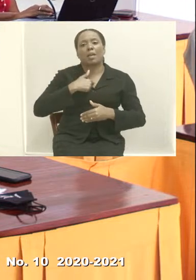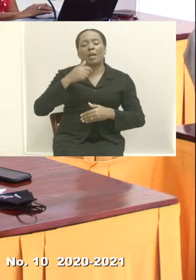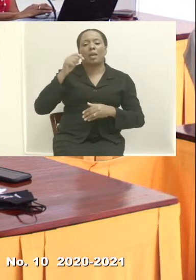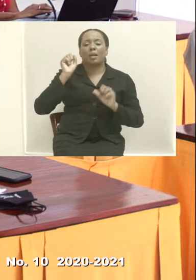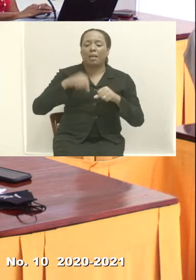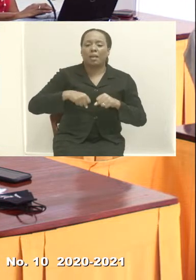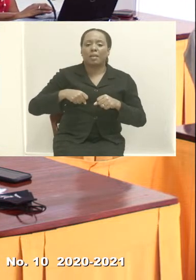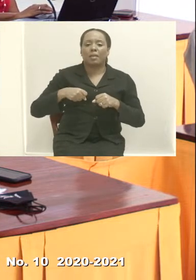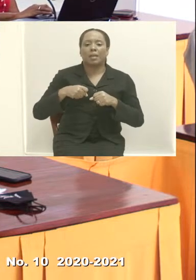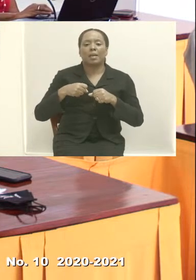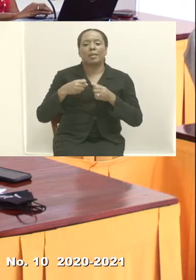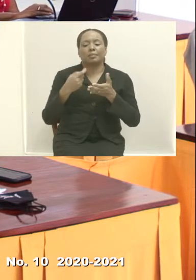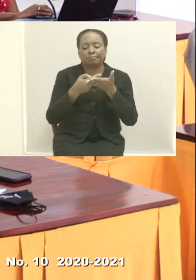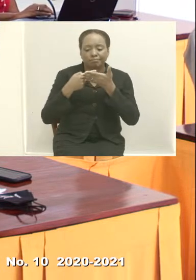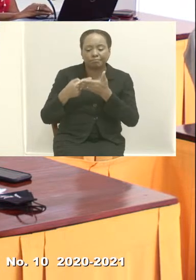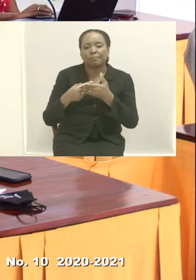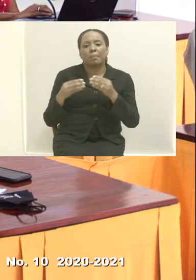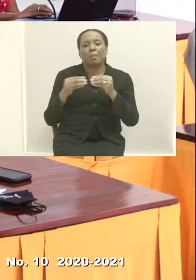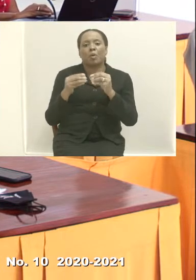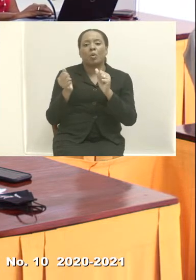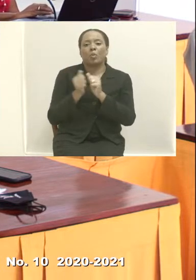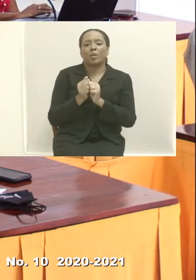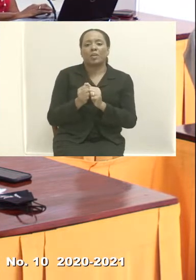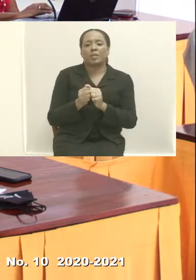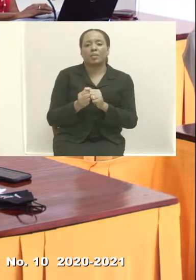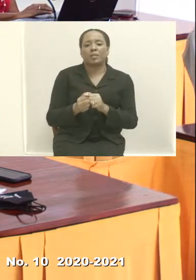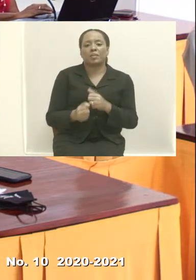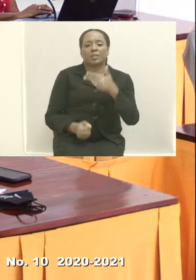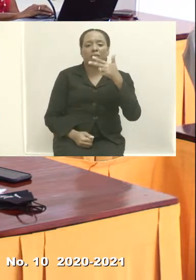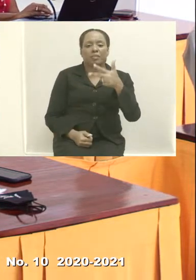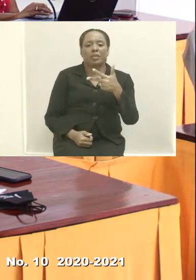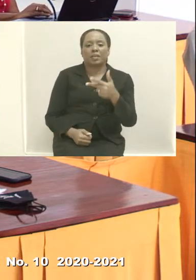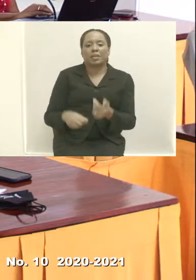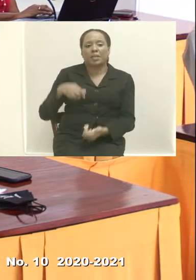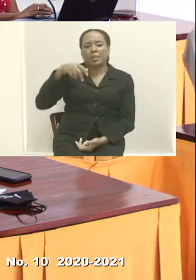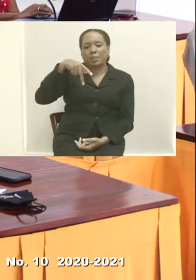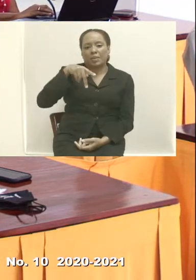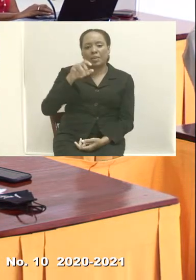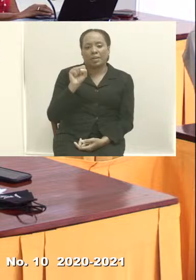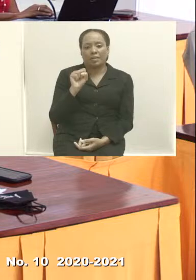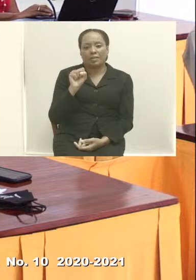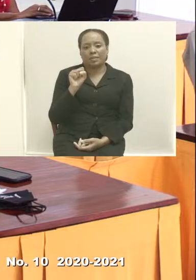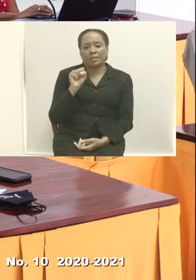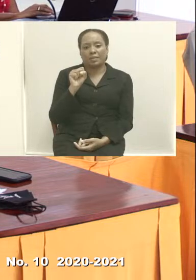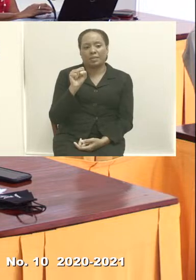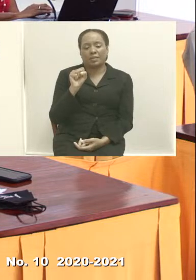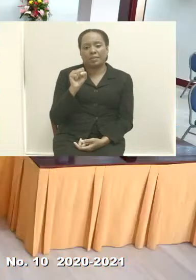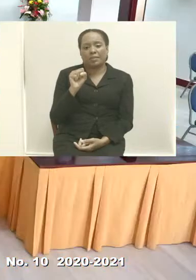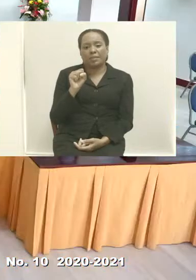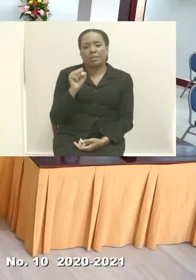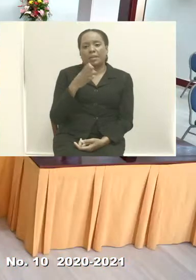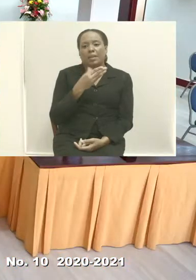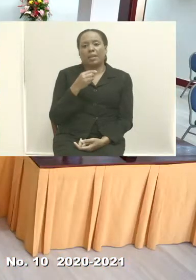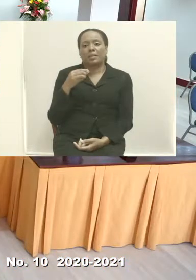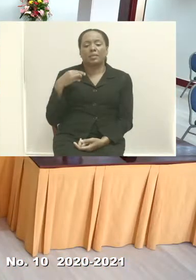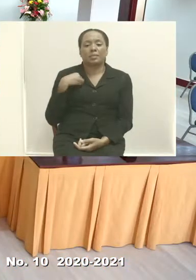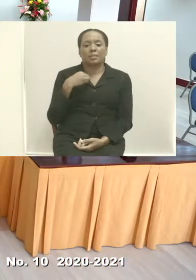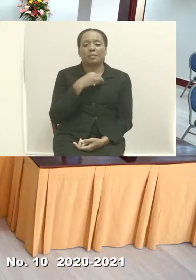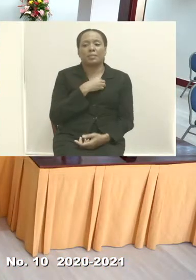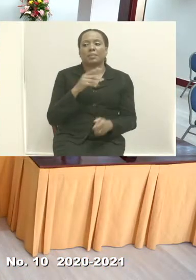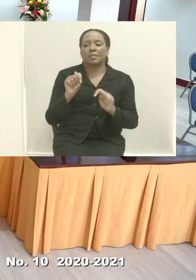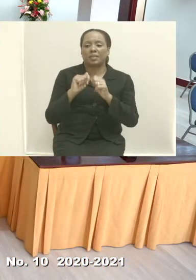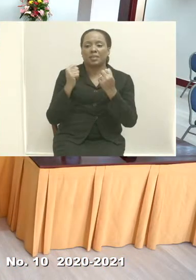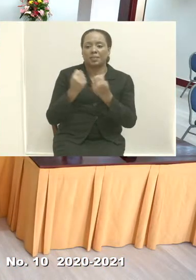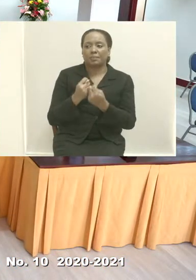the permanent secretaries, the 3 permanent secretaries here, and the members of the team. Thank you, Honourable